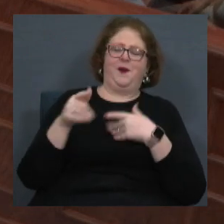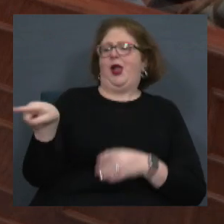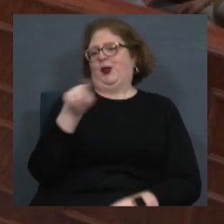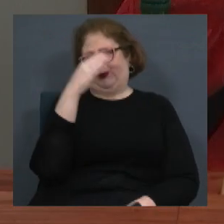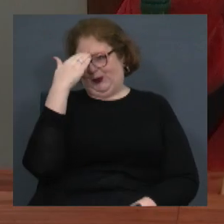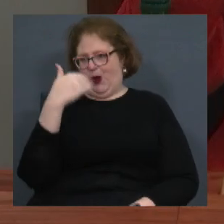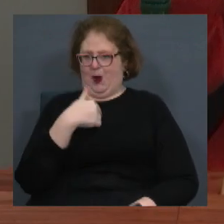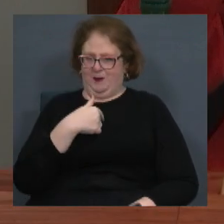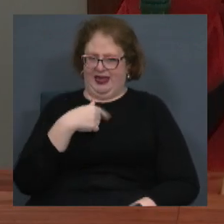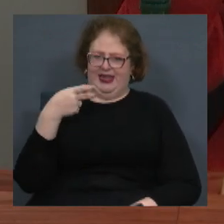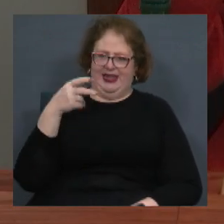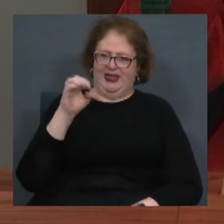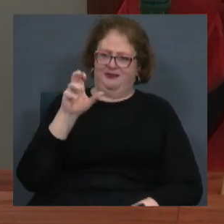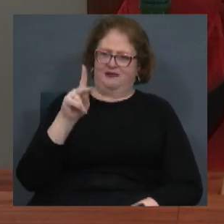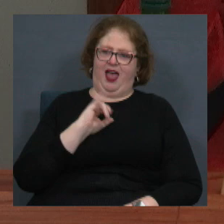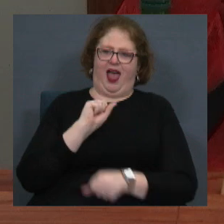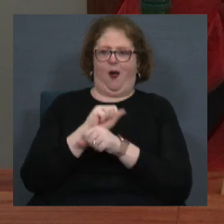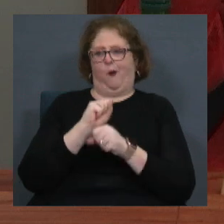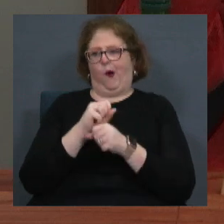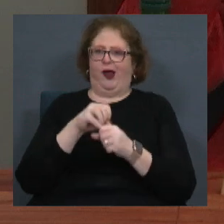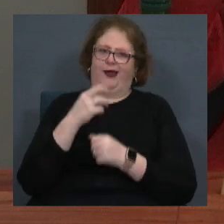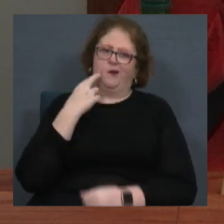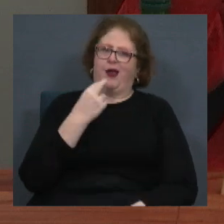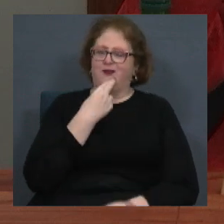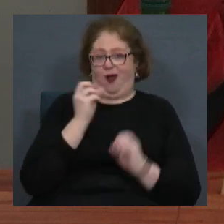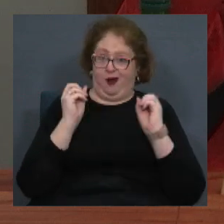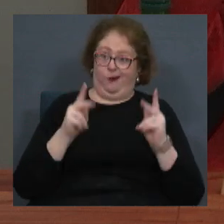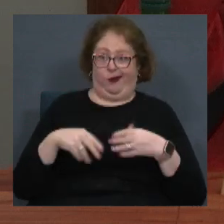Hey, I work in a restaurant. I'm just trying to,